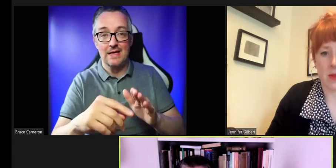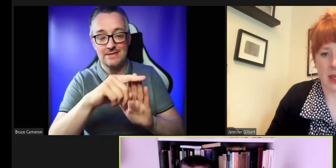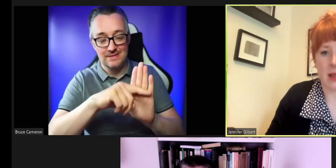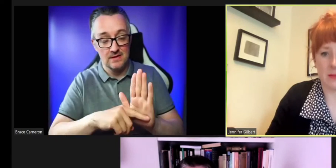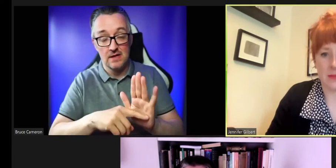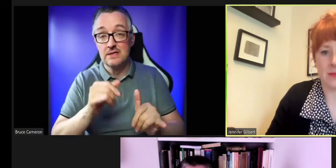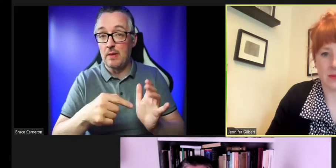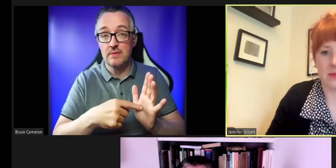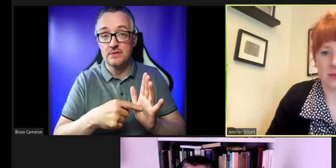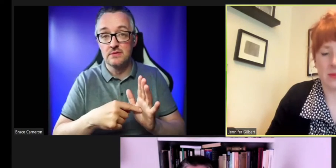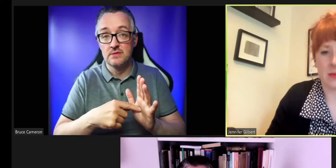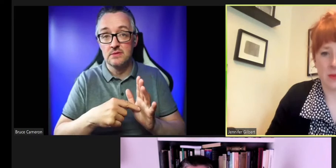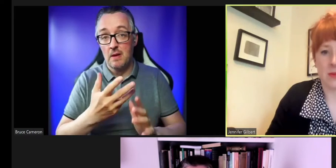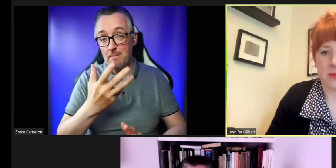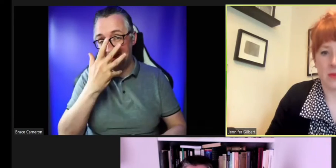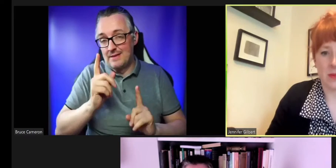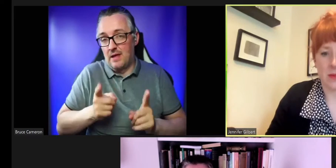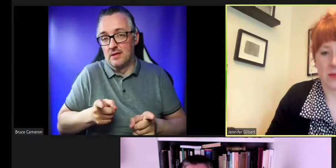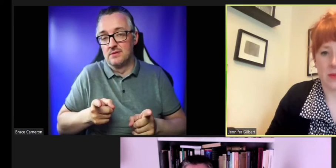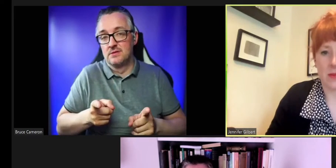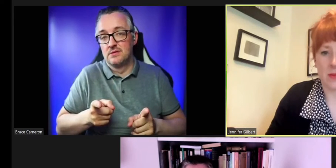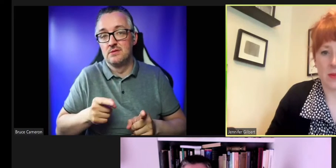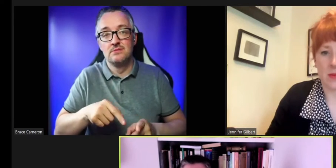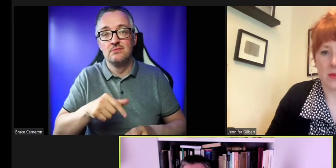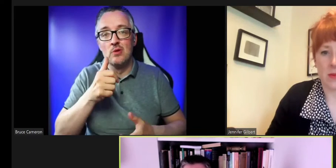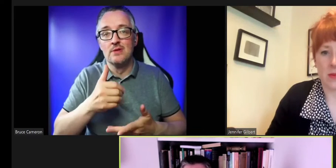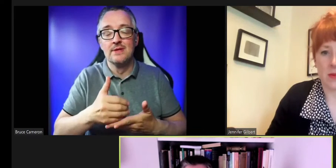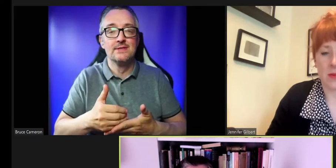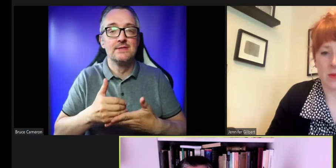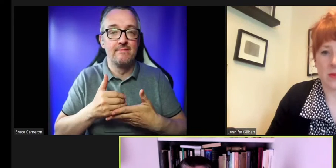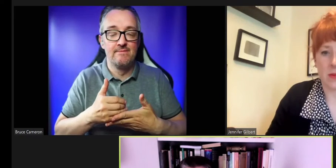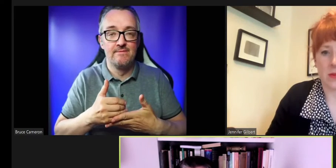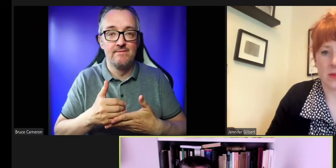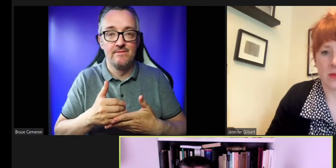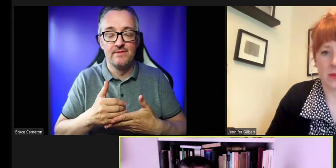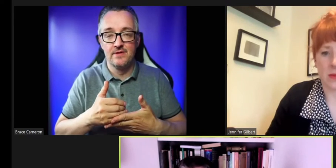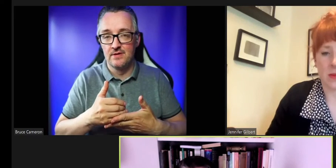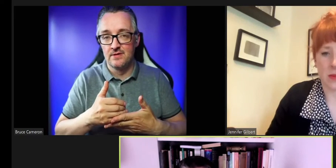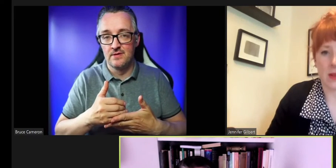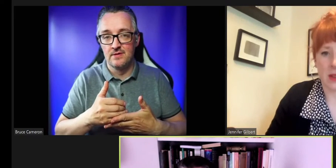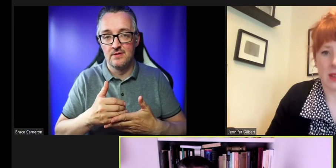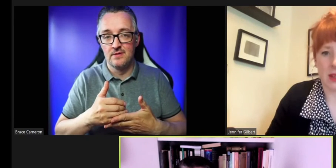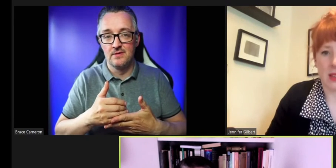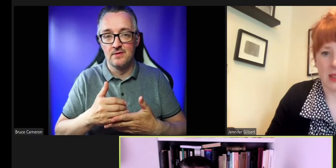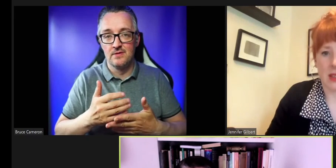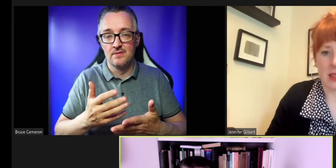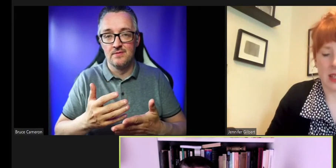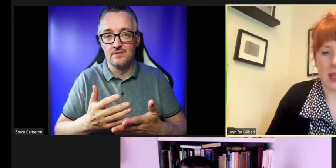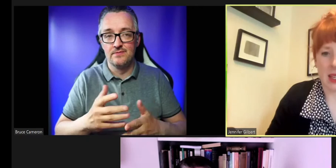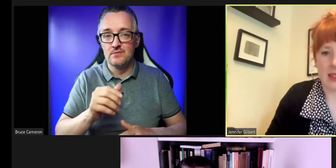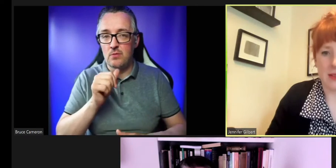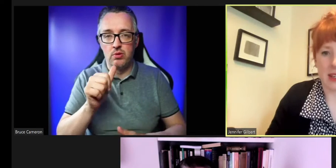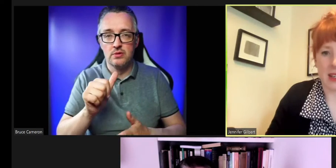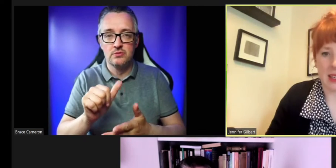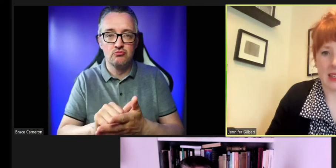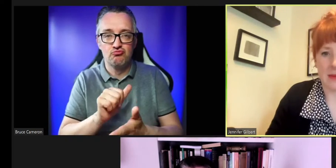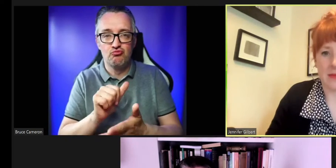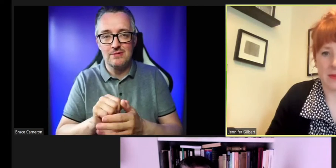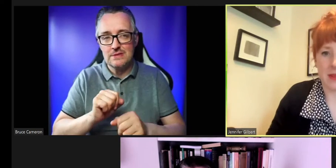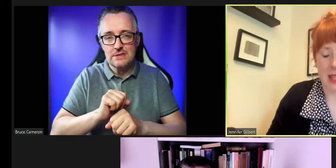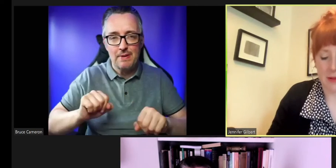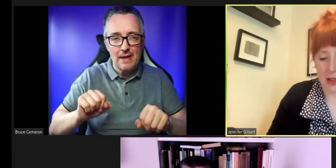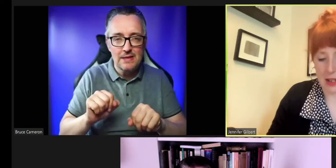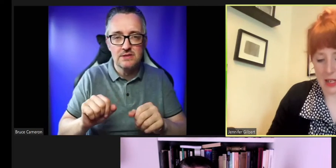unmask, yeah, and it's not safe to, or it's just not, as we were saying, it's just not the right space and